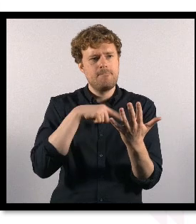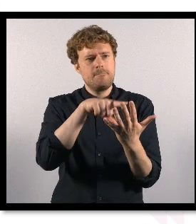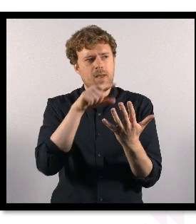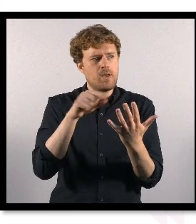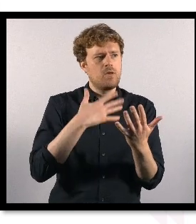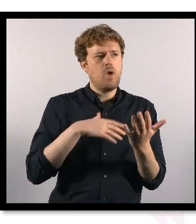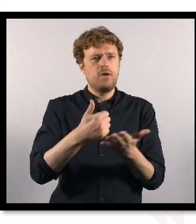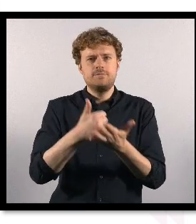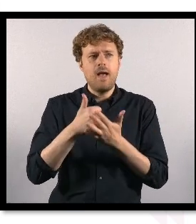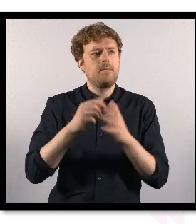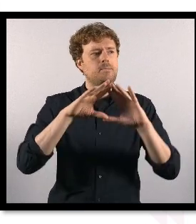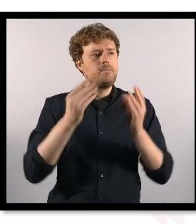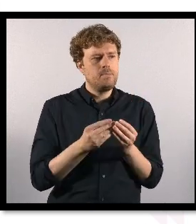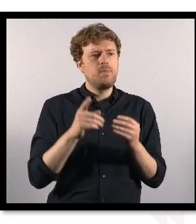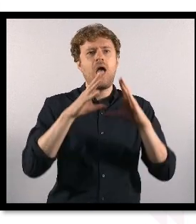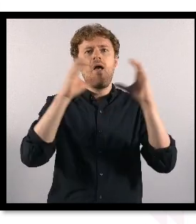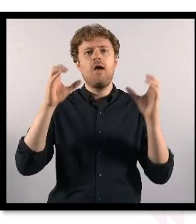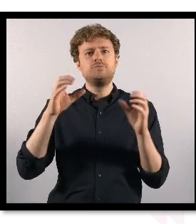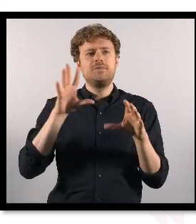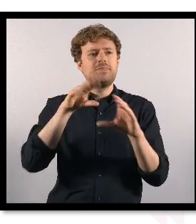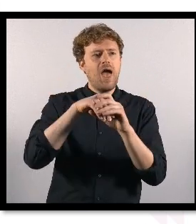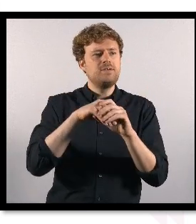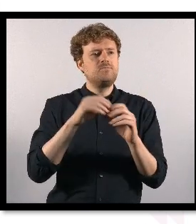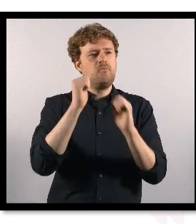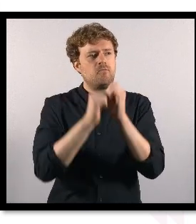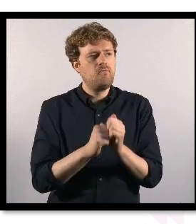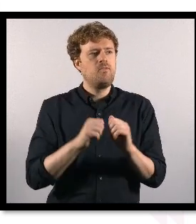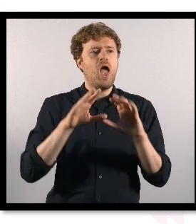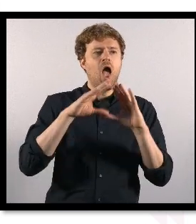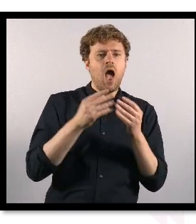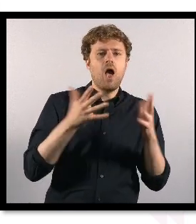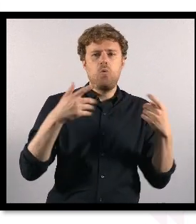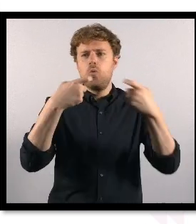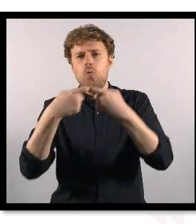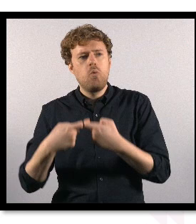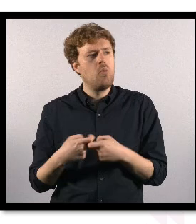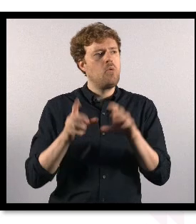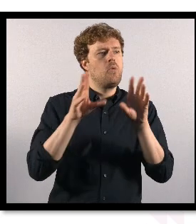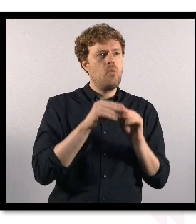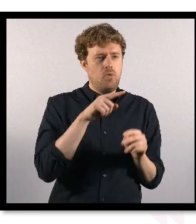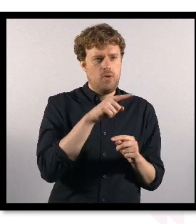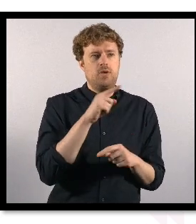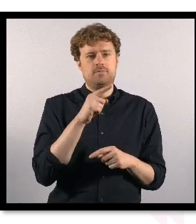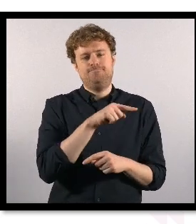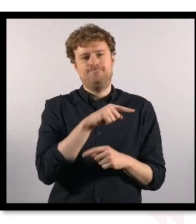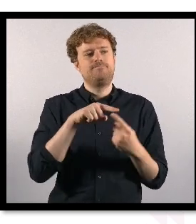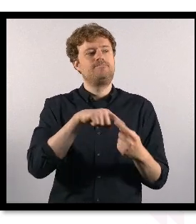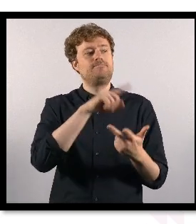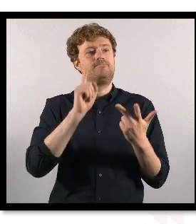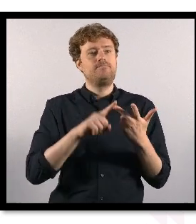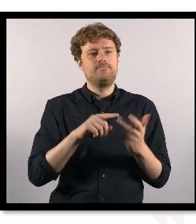mentioned a few, but to have a more established process to identify these gaps by interacting more closely with the end users.